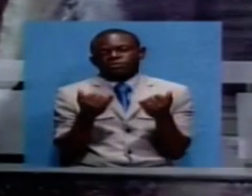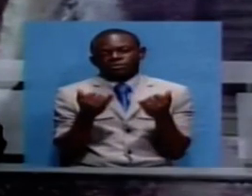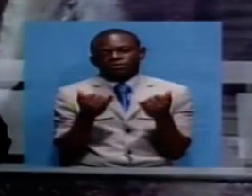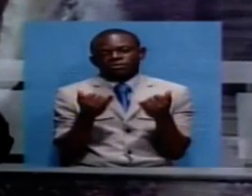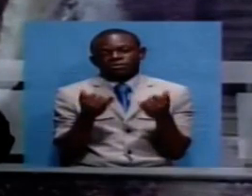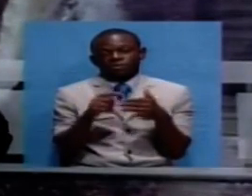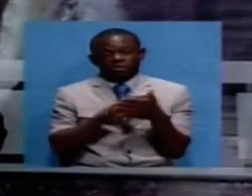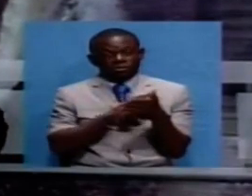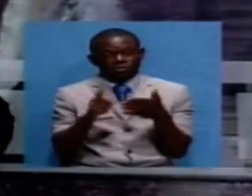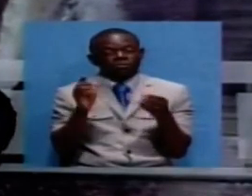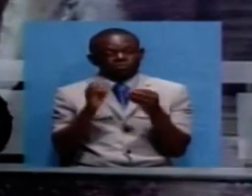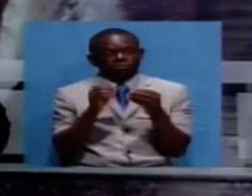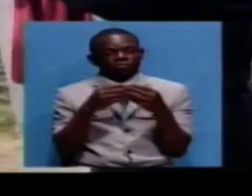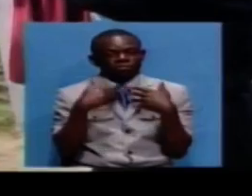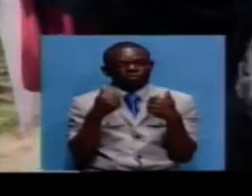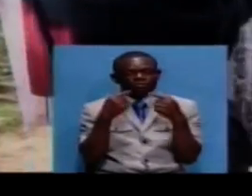Join us next week for more.